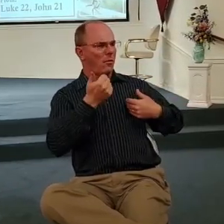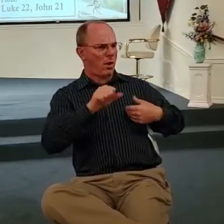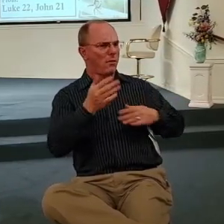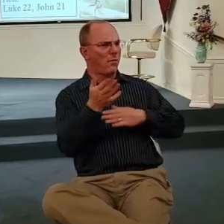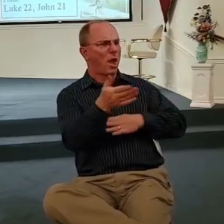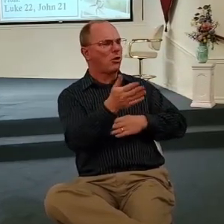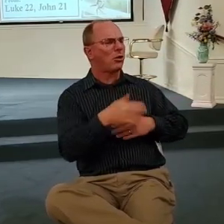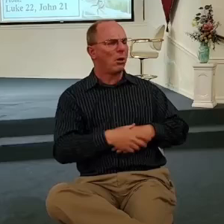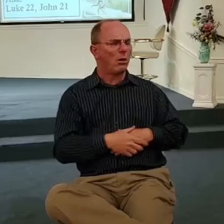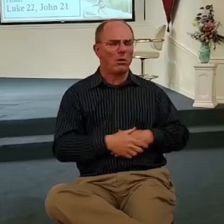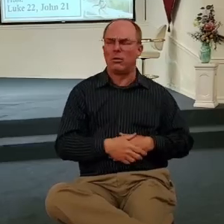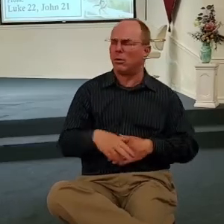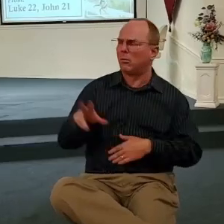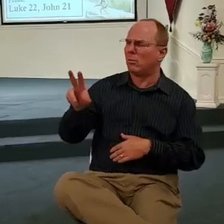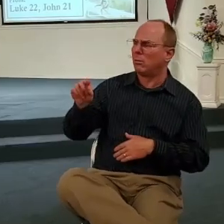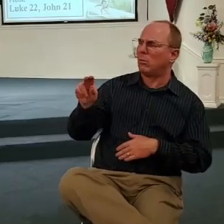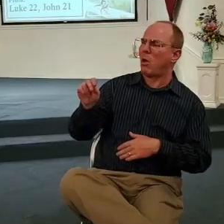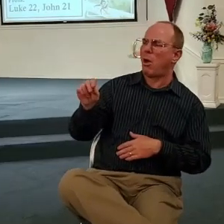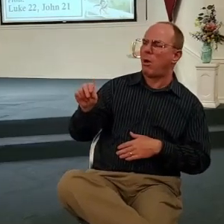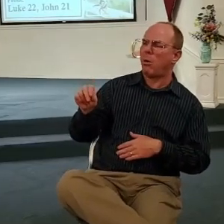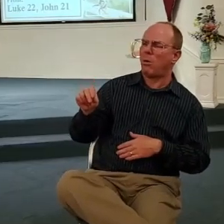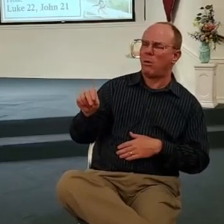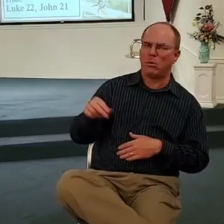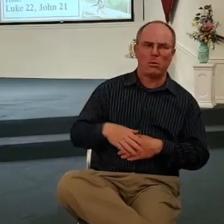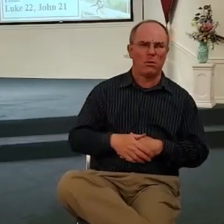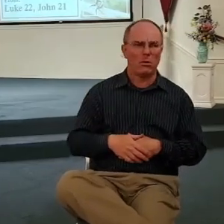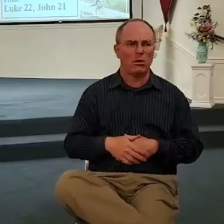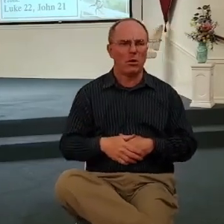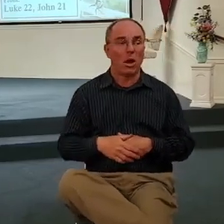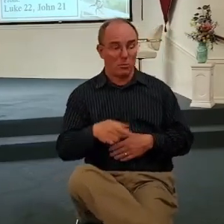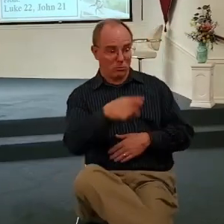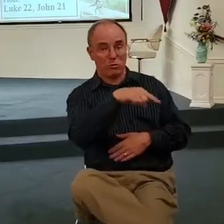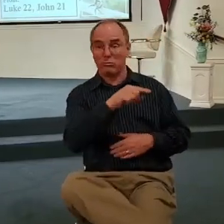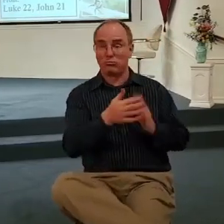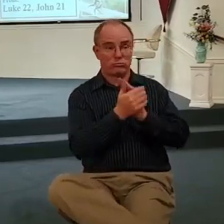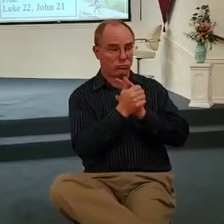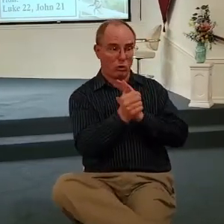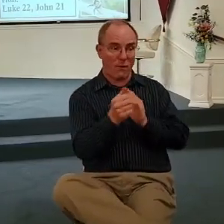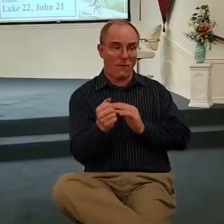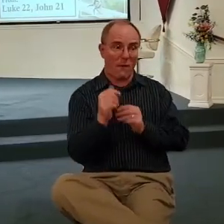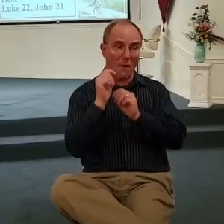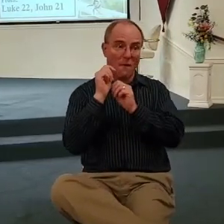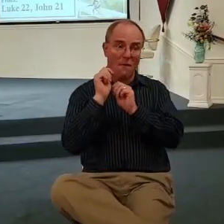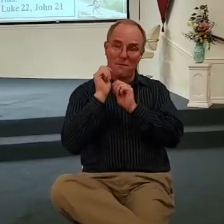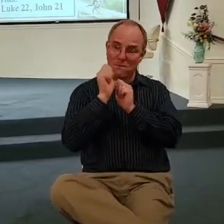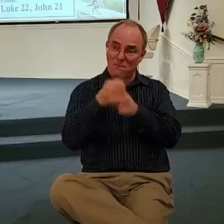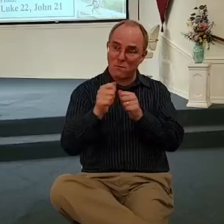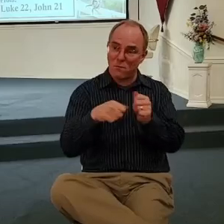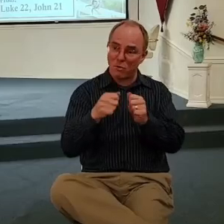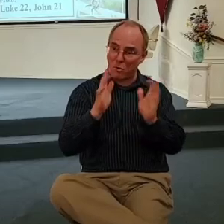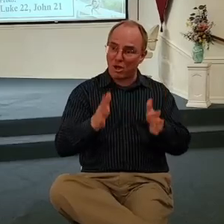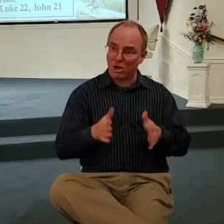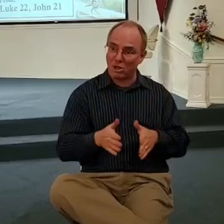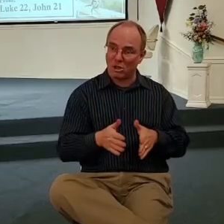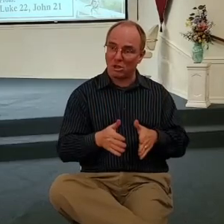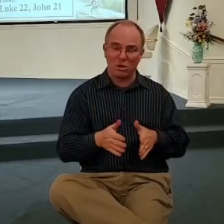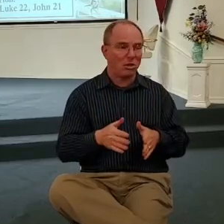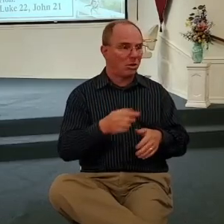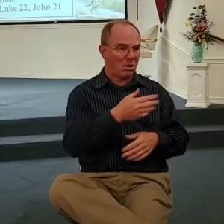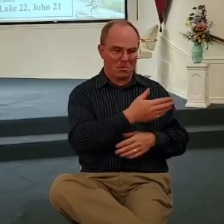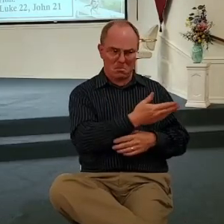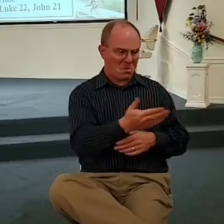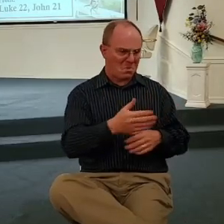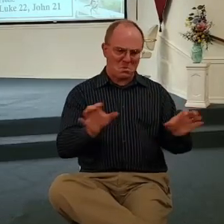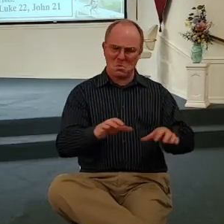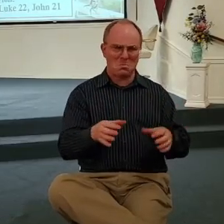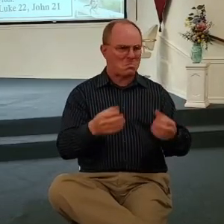'No,' they answered. Mind you, these are skilled fishermen who have done this day after day, year